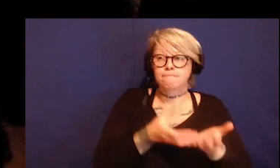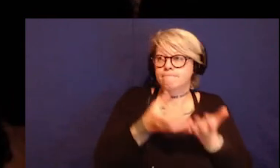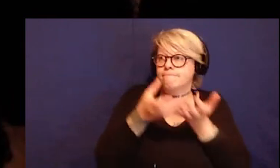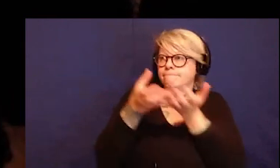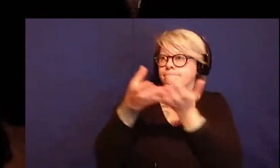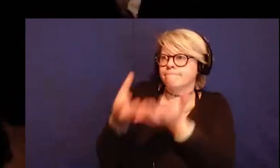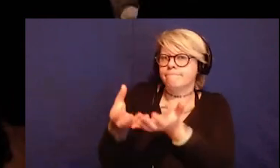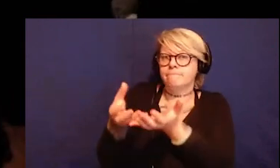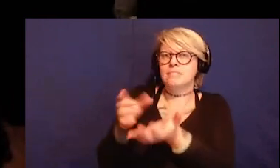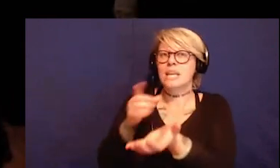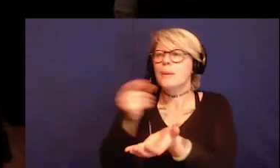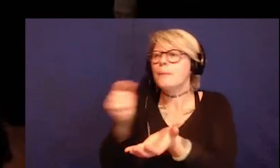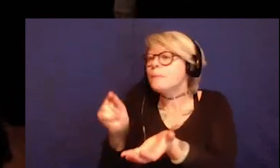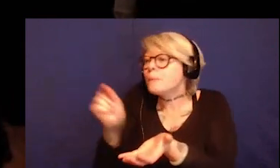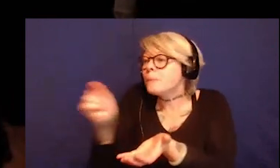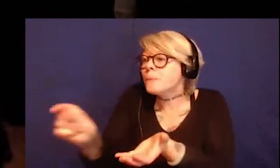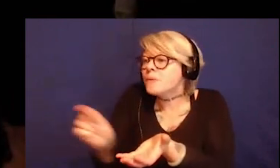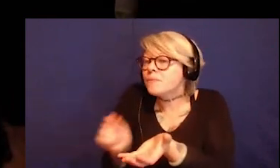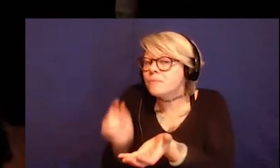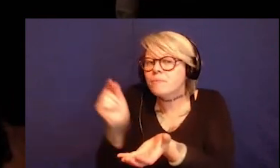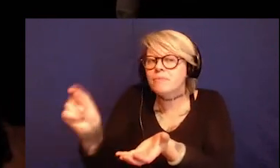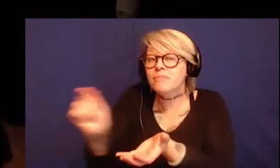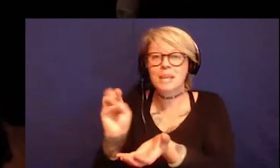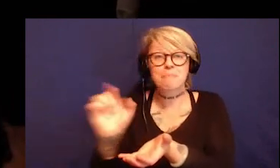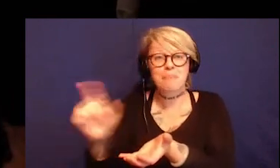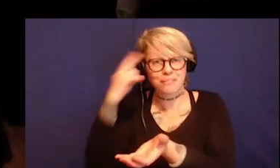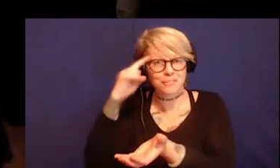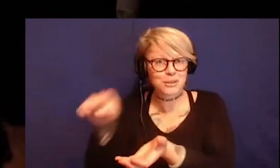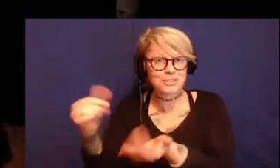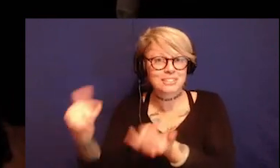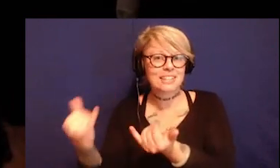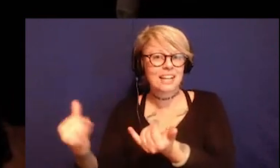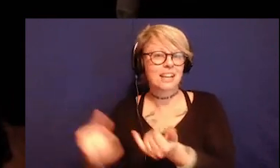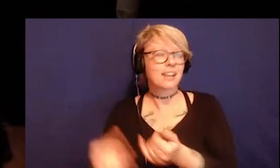mail. Some mail came for you today.